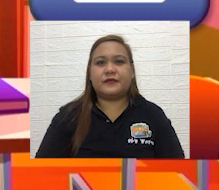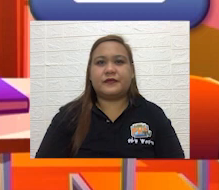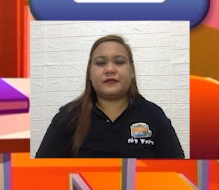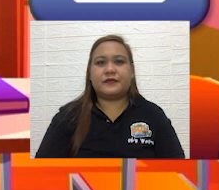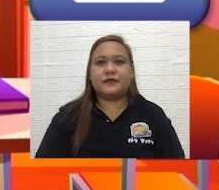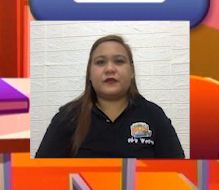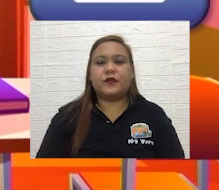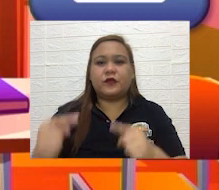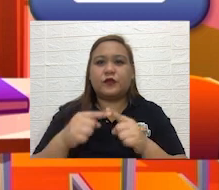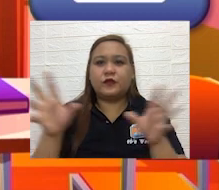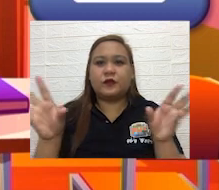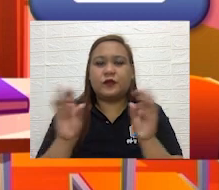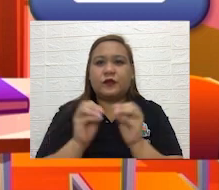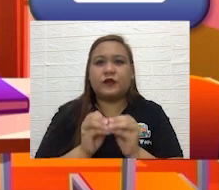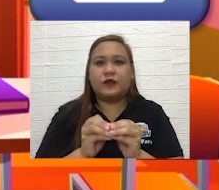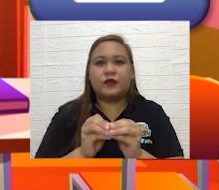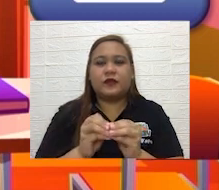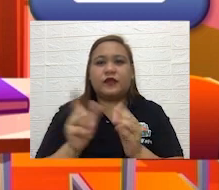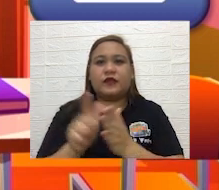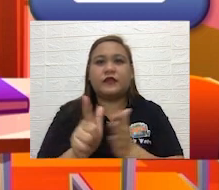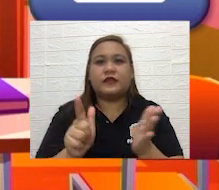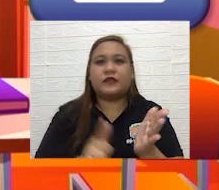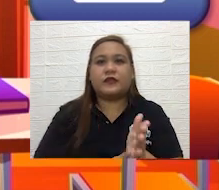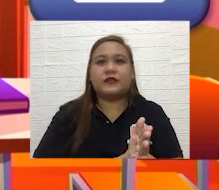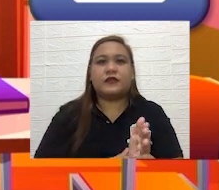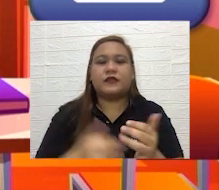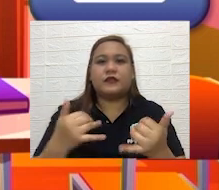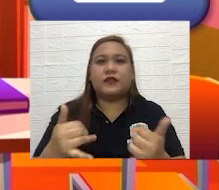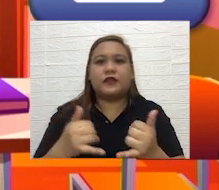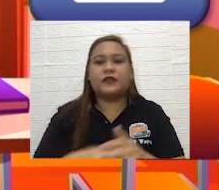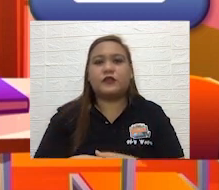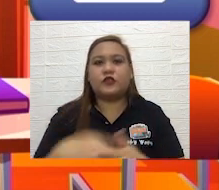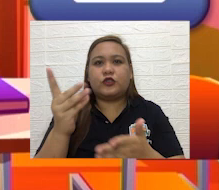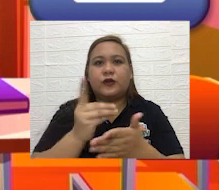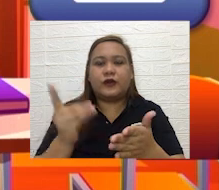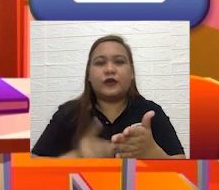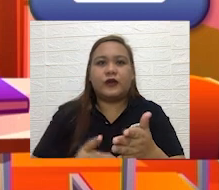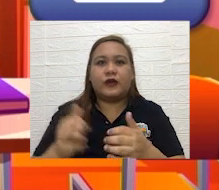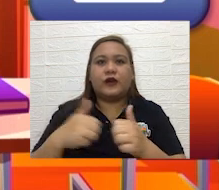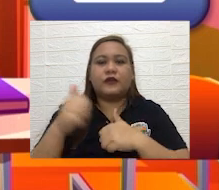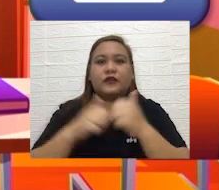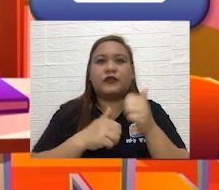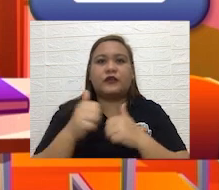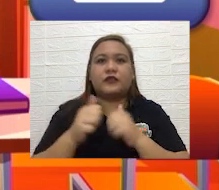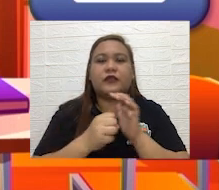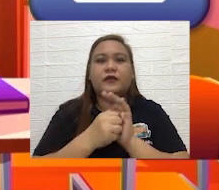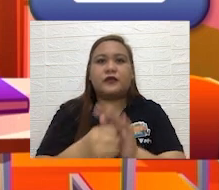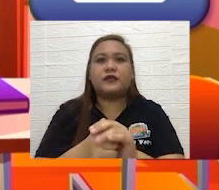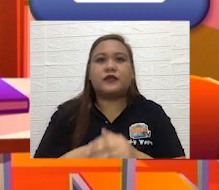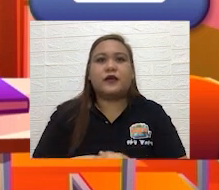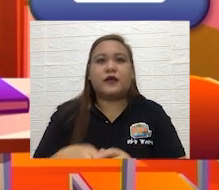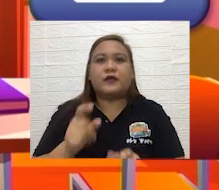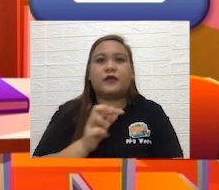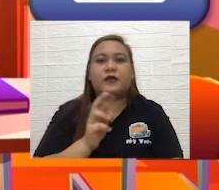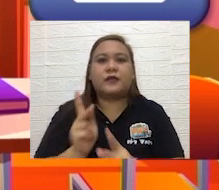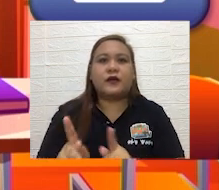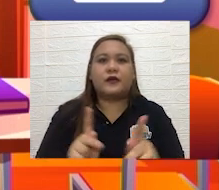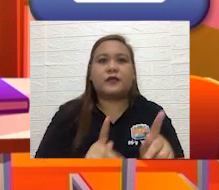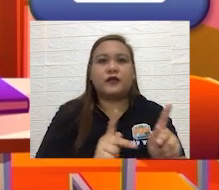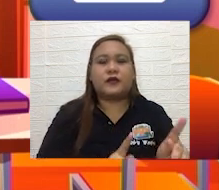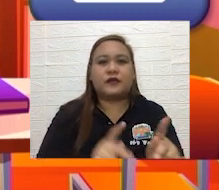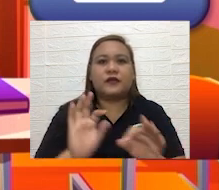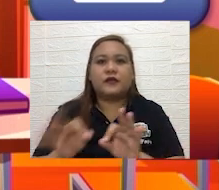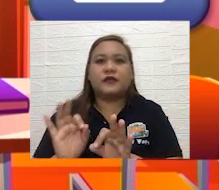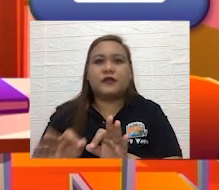To conclude our topic for today, I would like to emphasize that drawing architectural symbols properly aid in the clarity